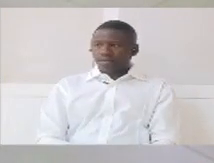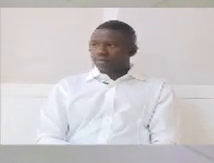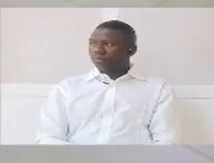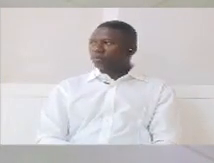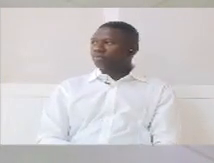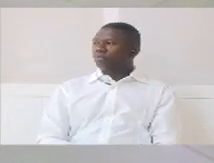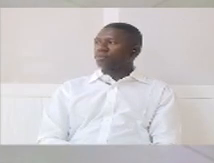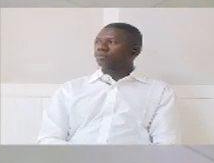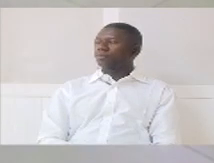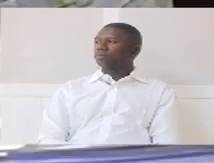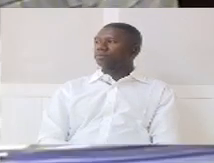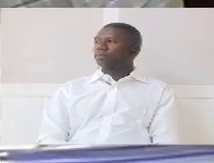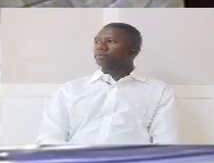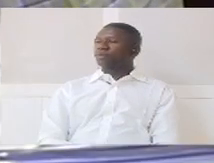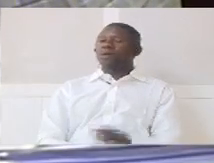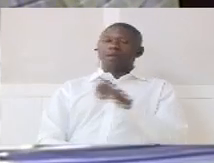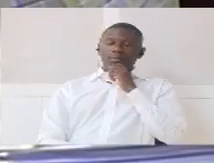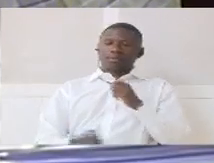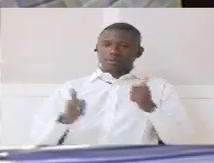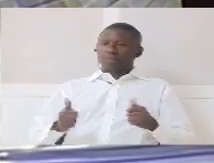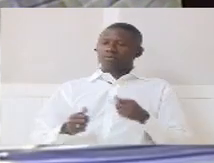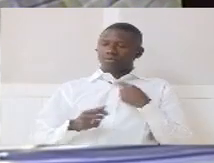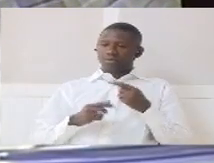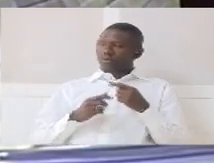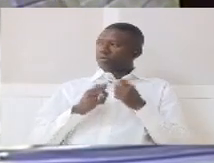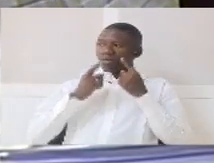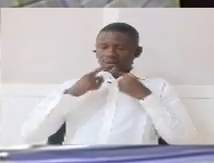Mr. Chair, could you make a pronouncement on this statement?